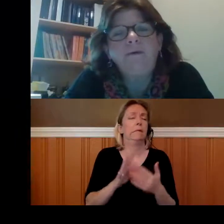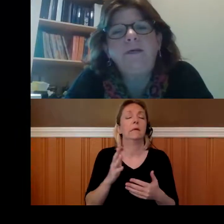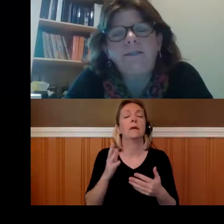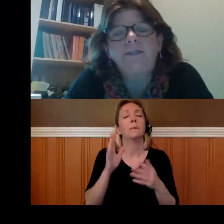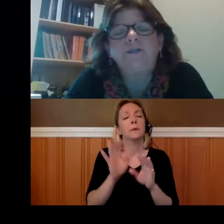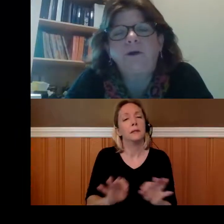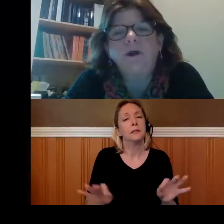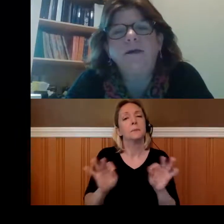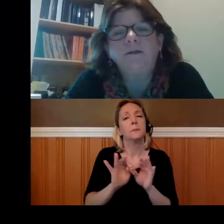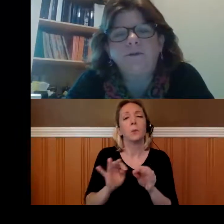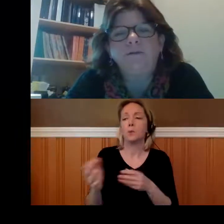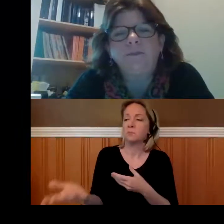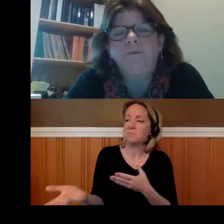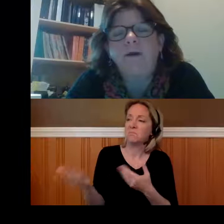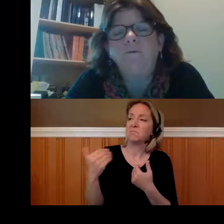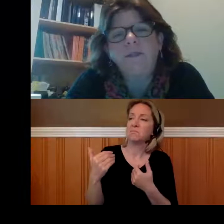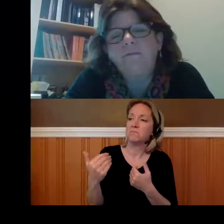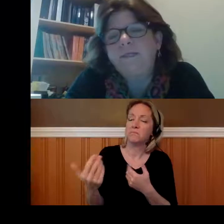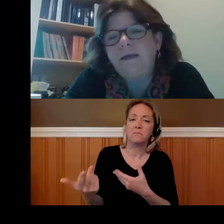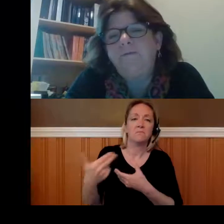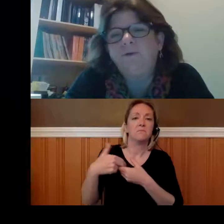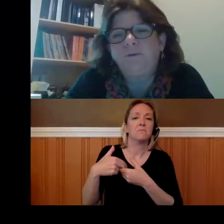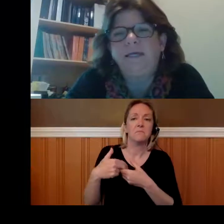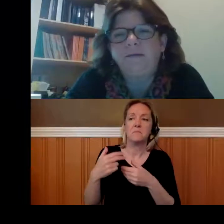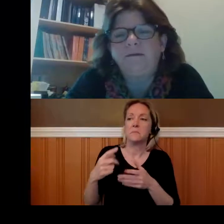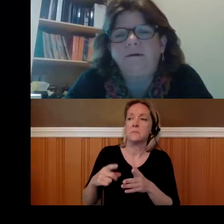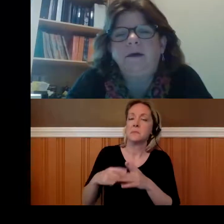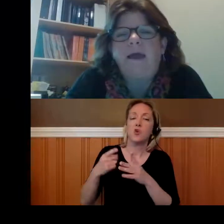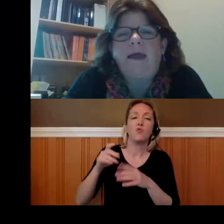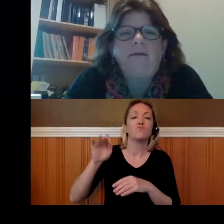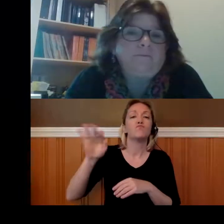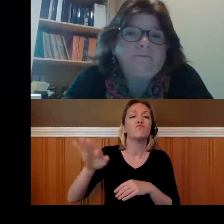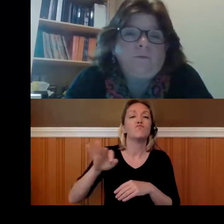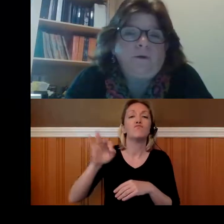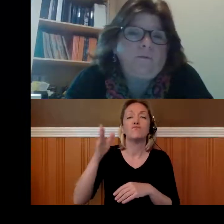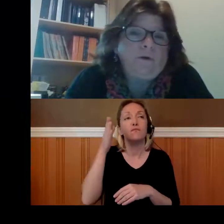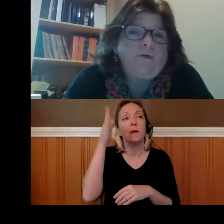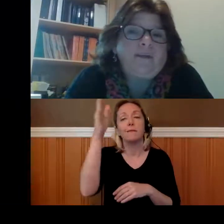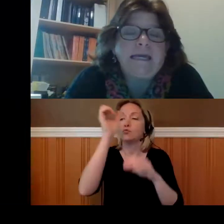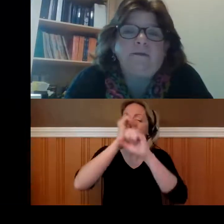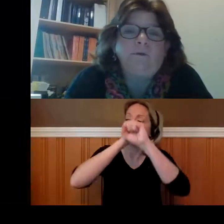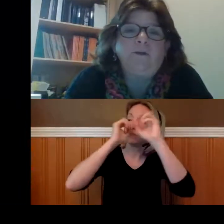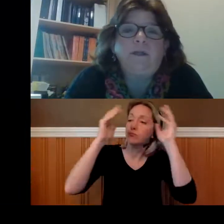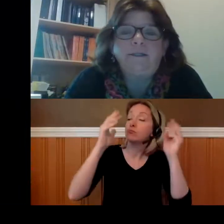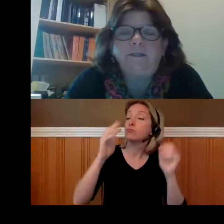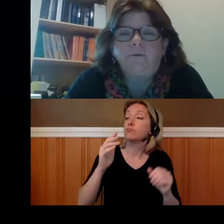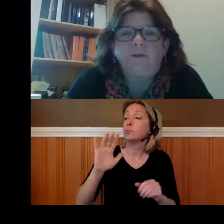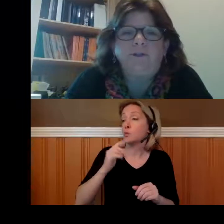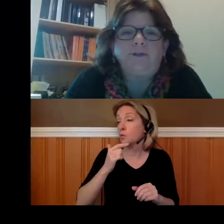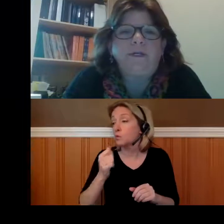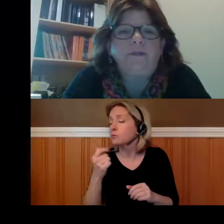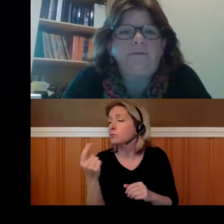just start talking to our students about what does that future mean? And what are you thinking? What do you like to do? What do you